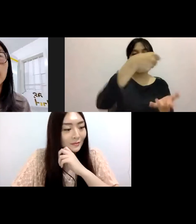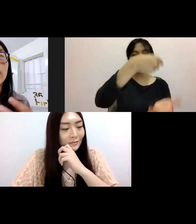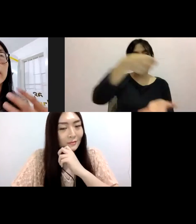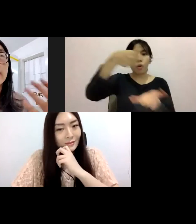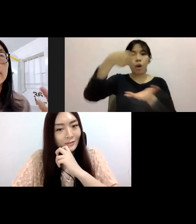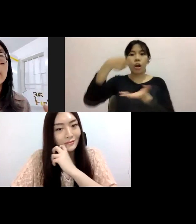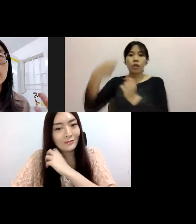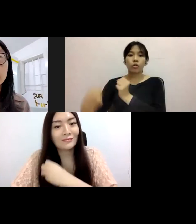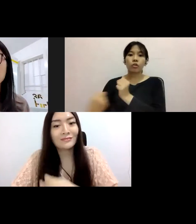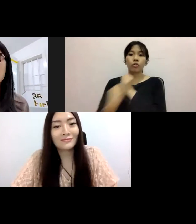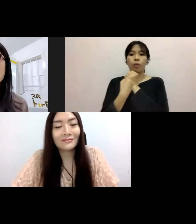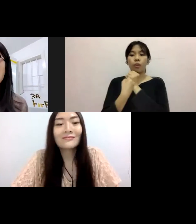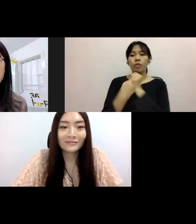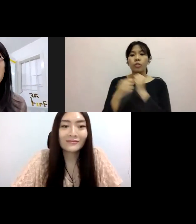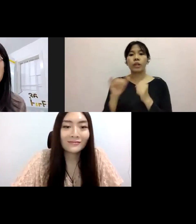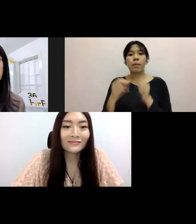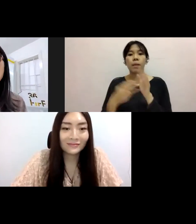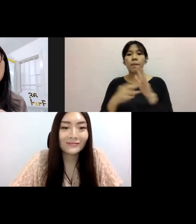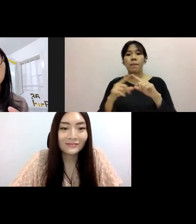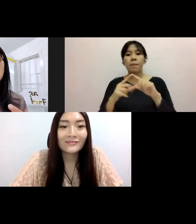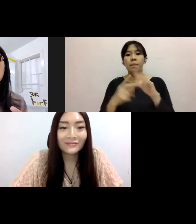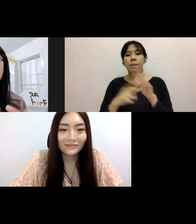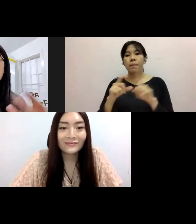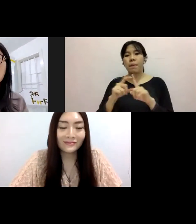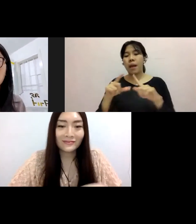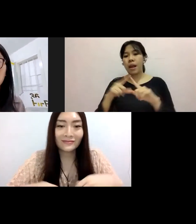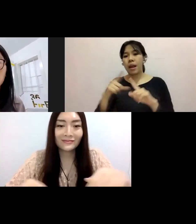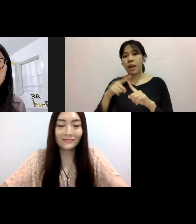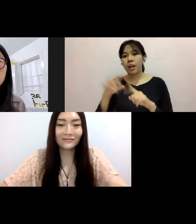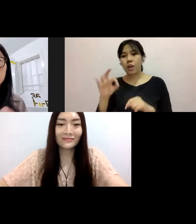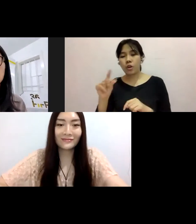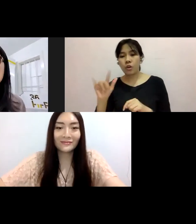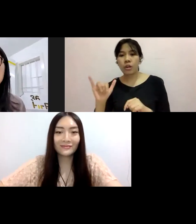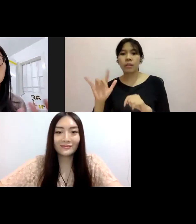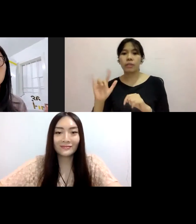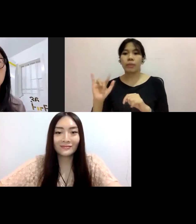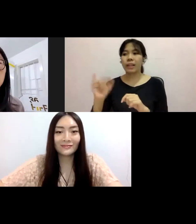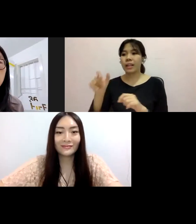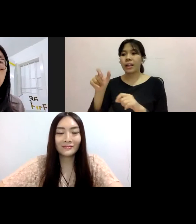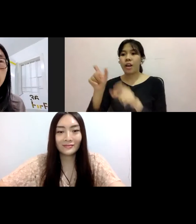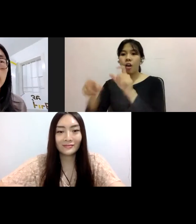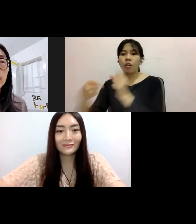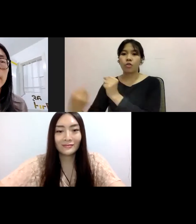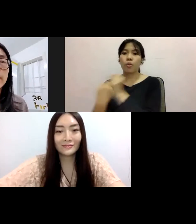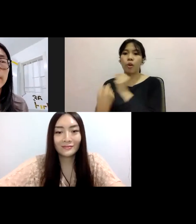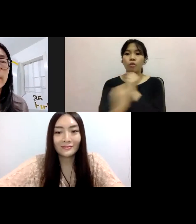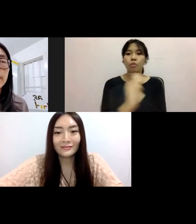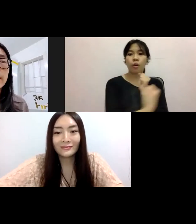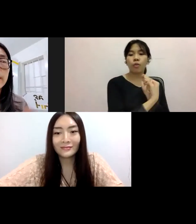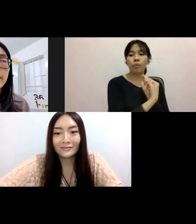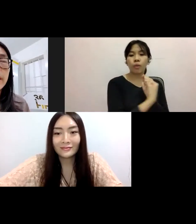mentorship or organizational support from especially queer